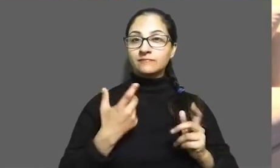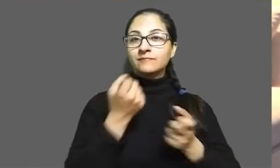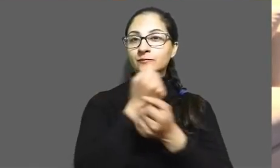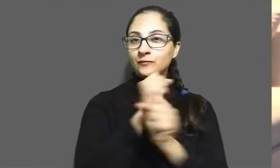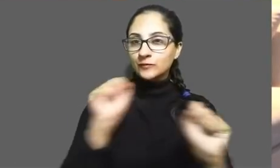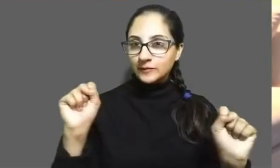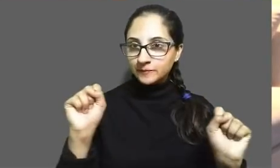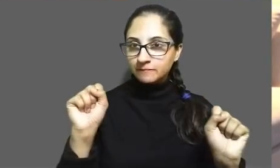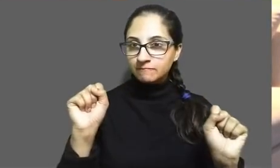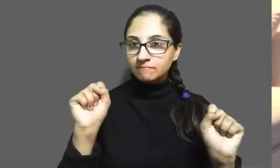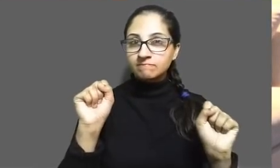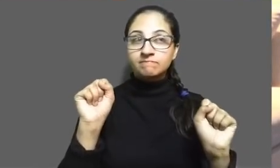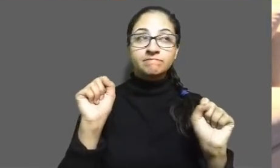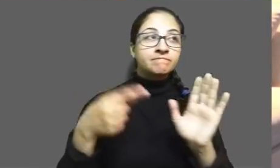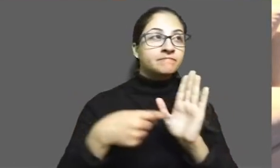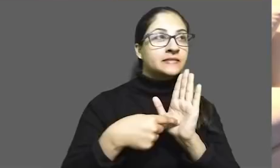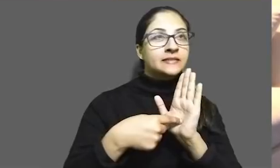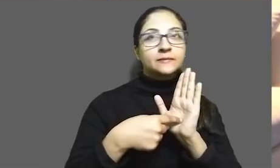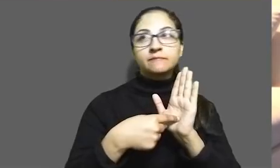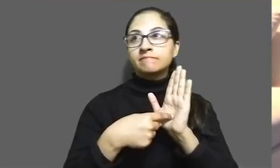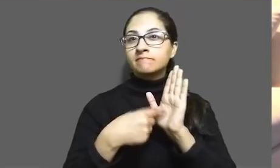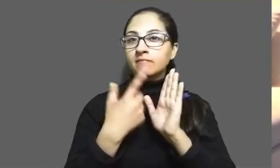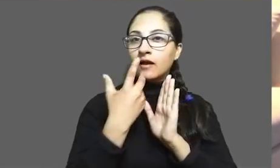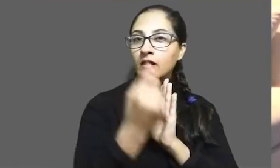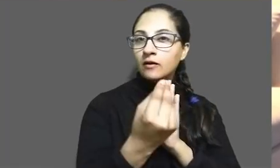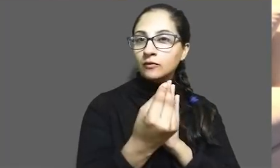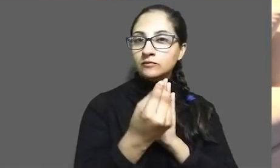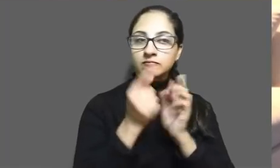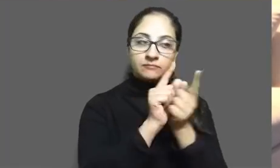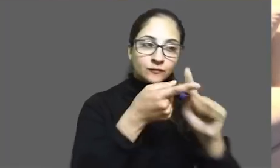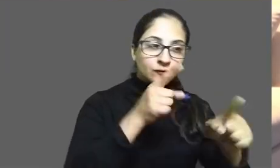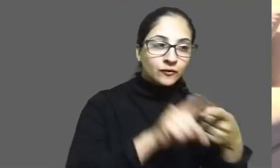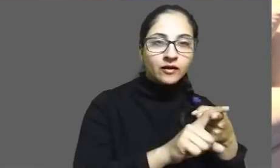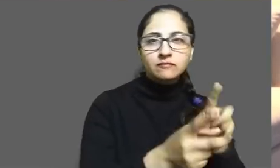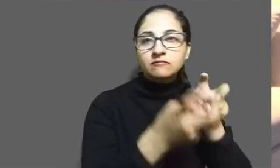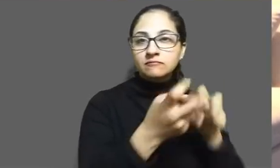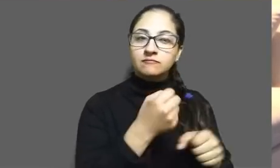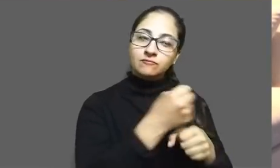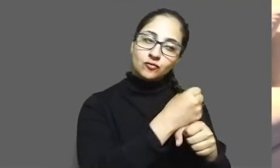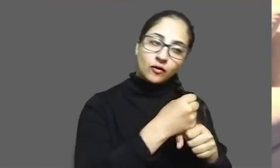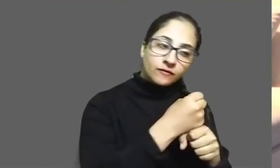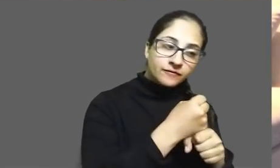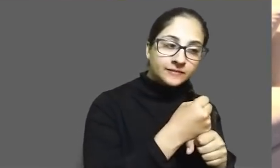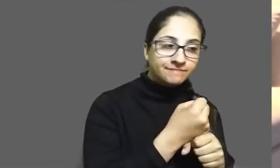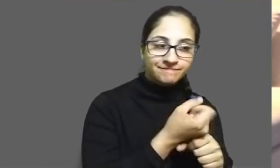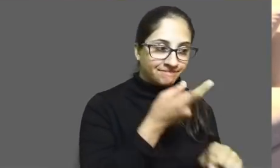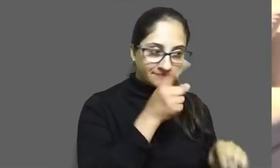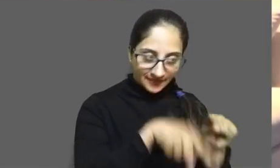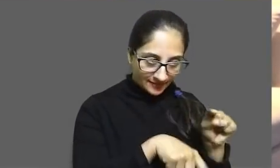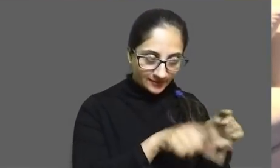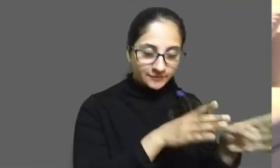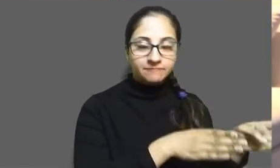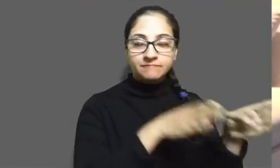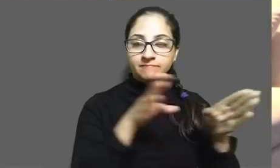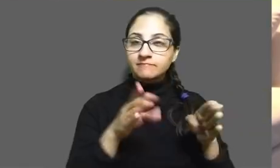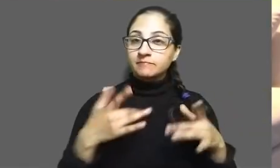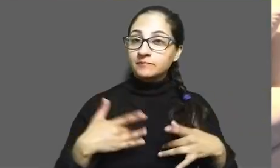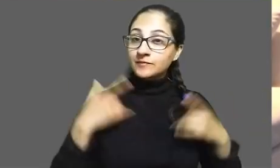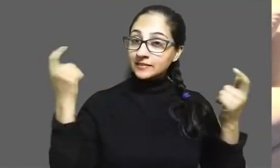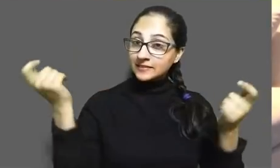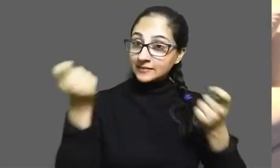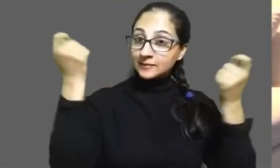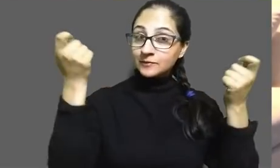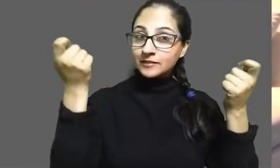to do. Freedom to go have coffee with my friends. Freedom to celebrate festivals and special occasions as we used